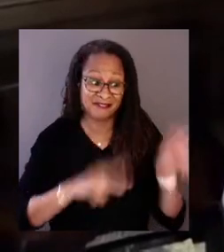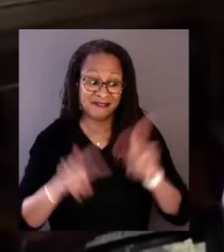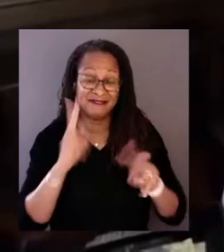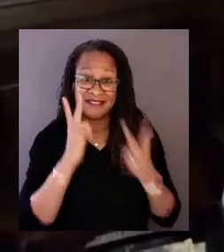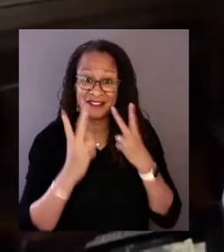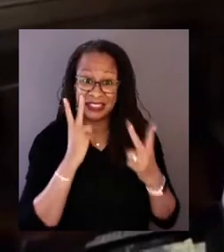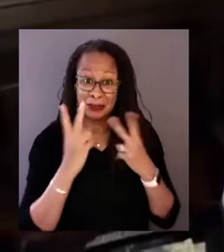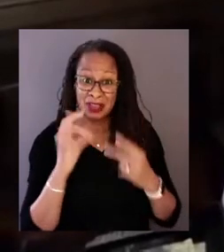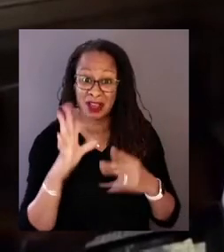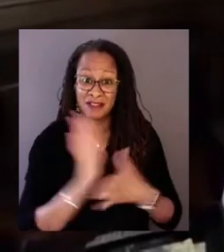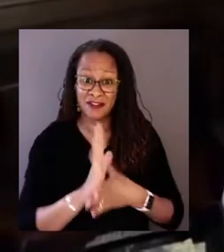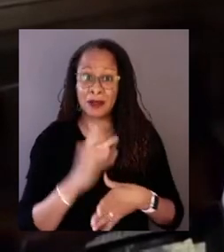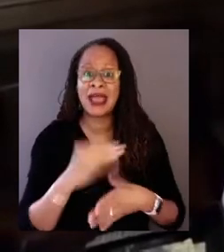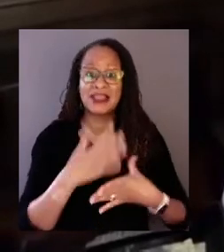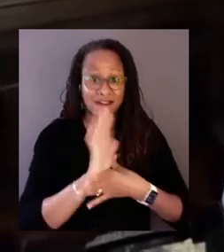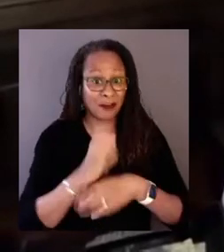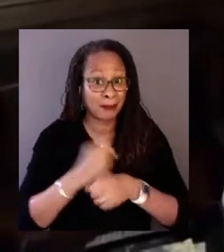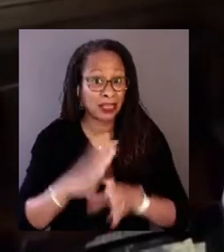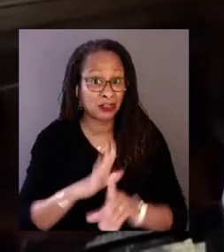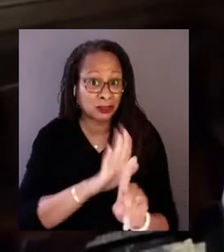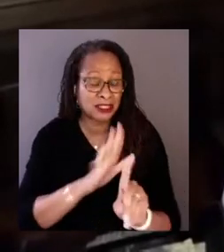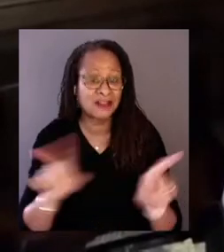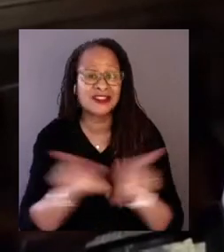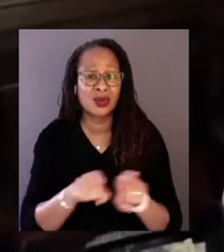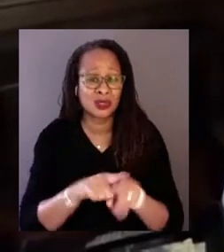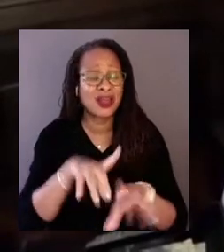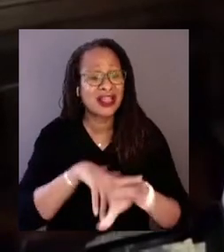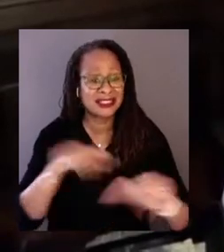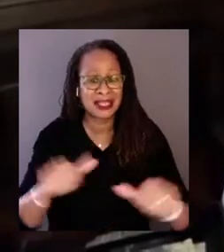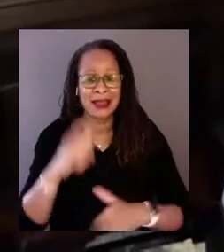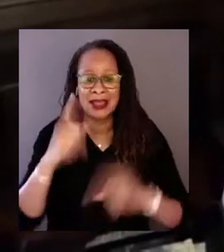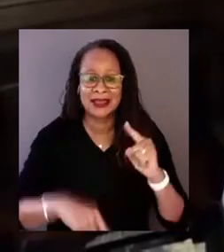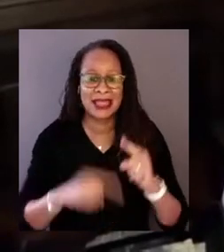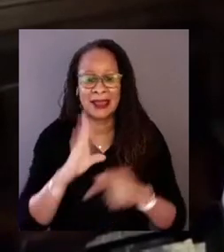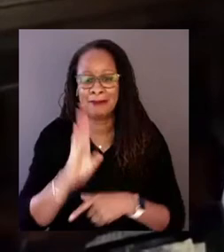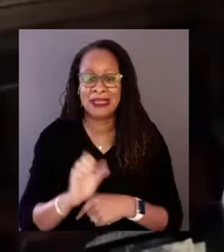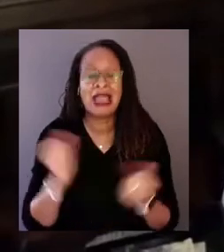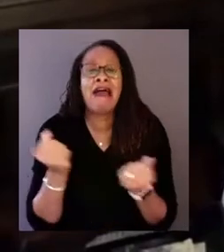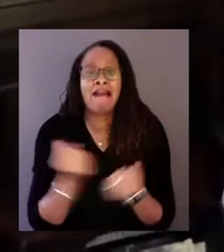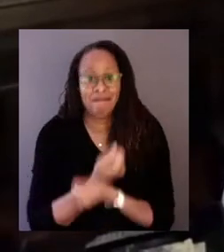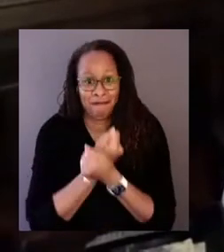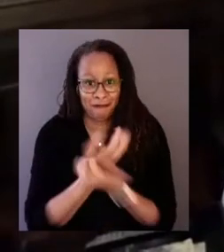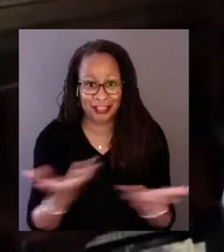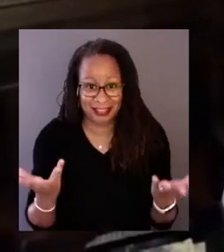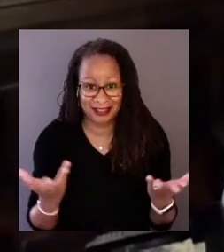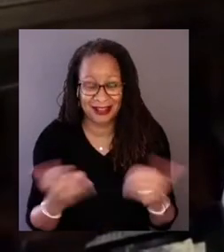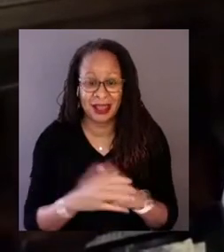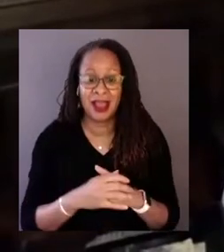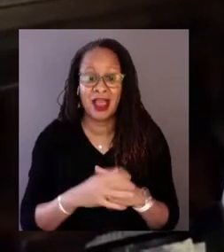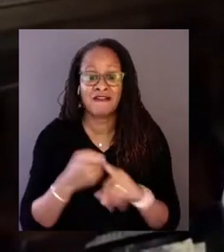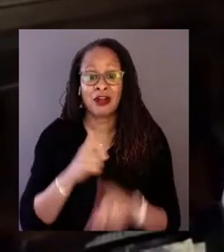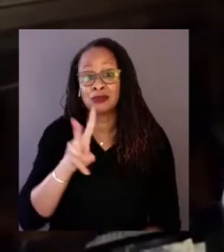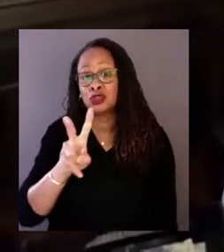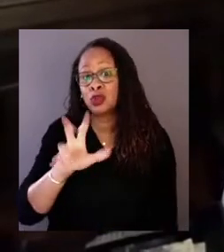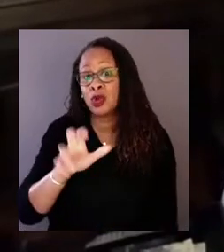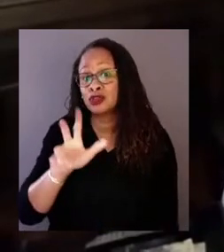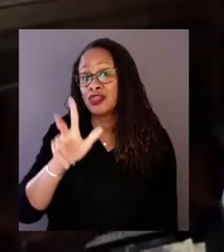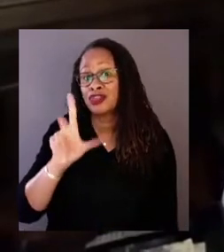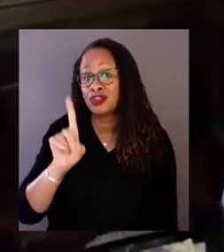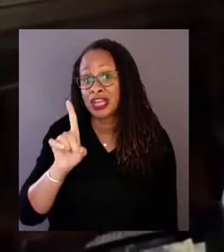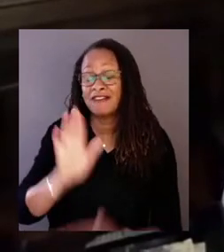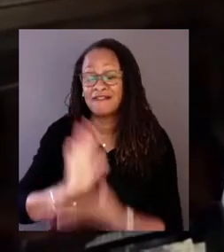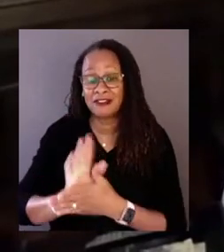too. And at the same time, you know, it can't be the be all end all. Out of 238 films, you know, we have